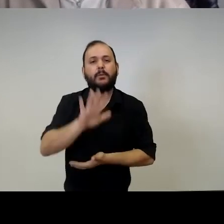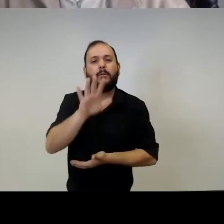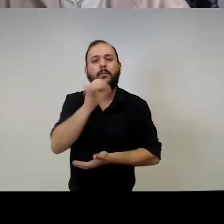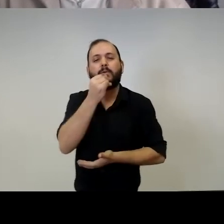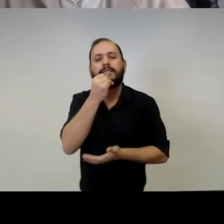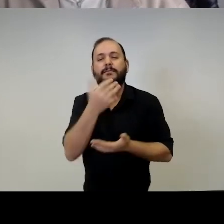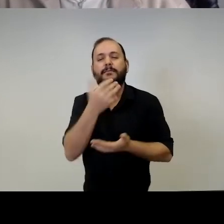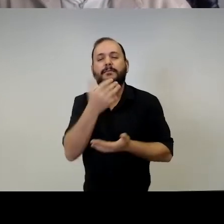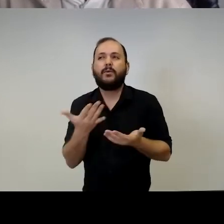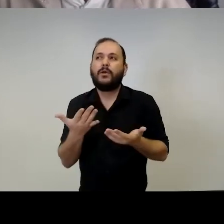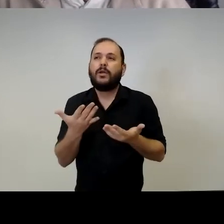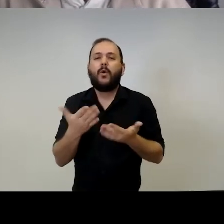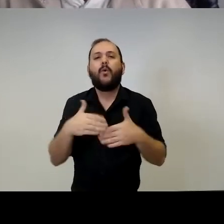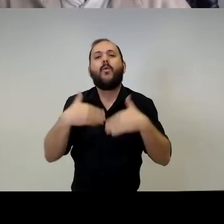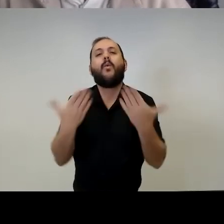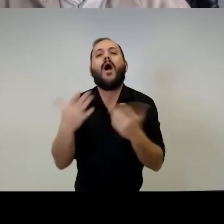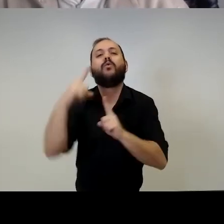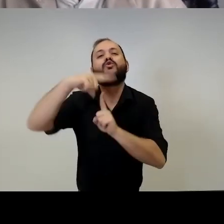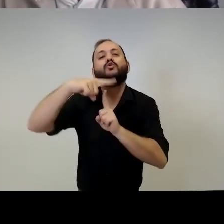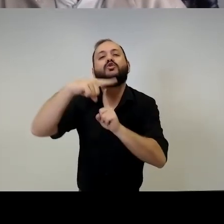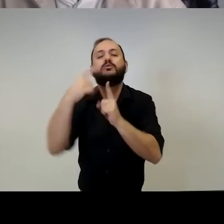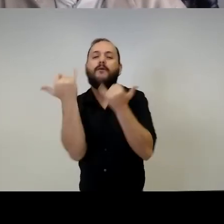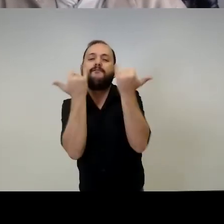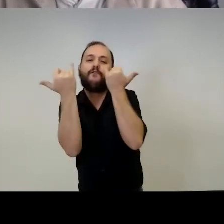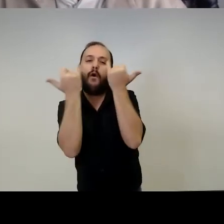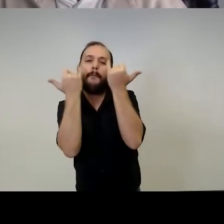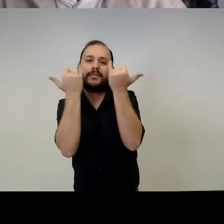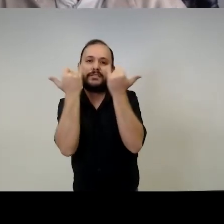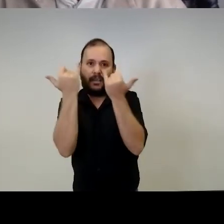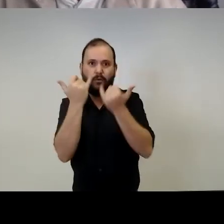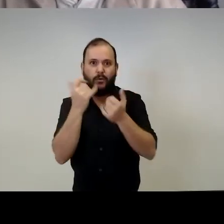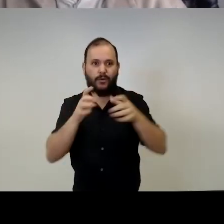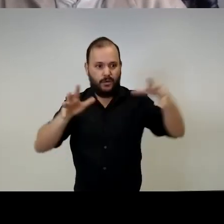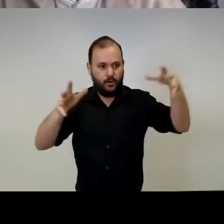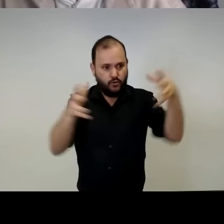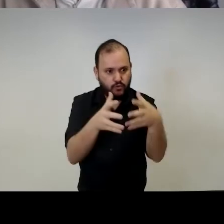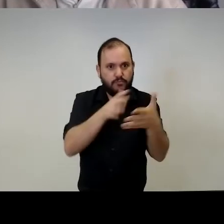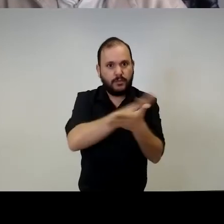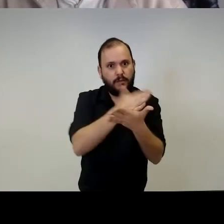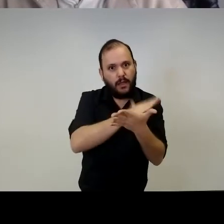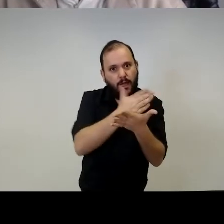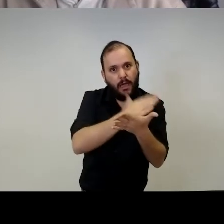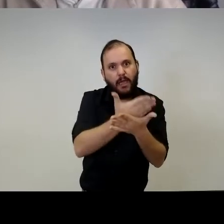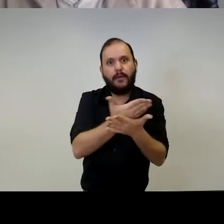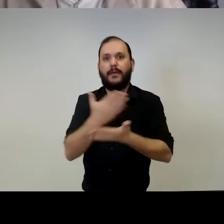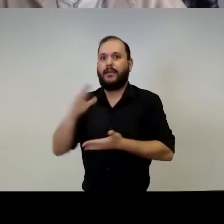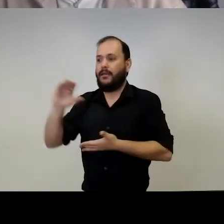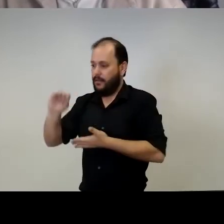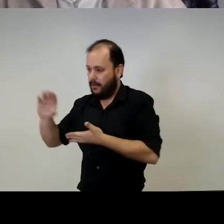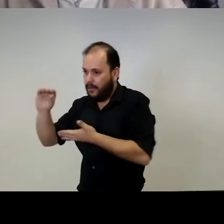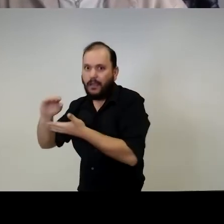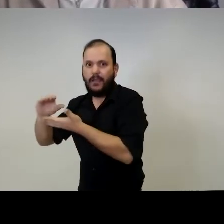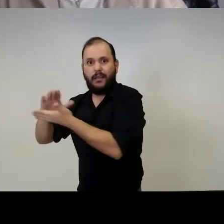information do conference interpreters and sign language interpreters miss or add in speeches? For instance, I know that sign language